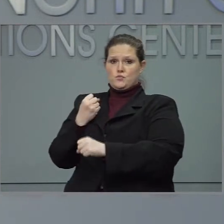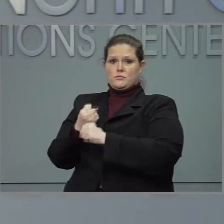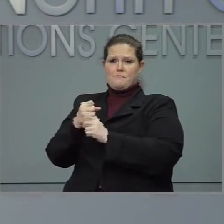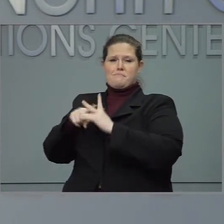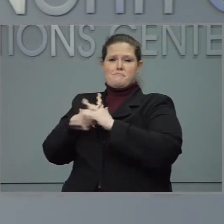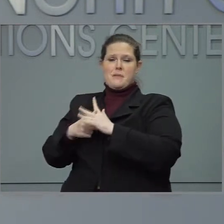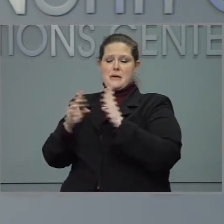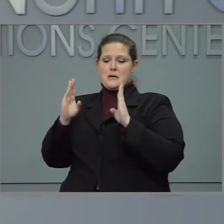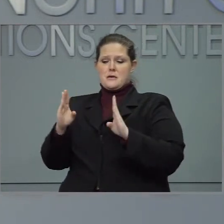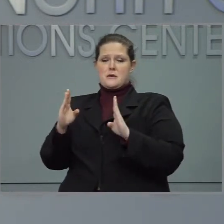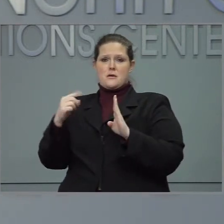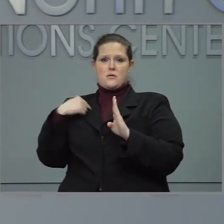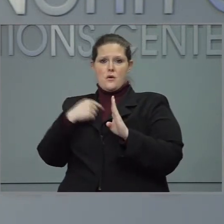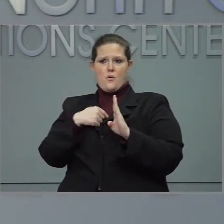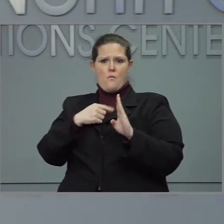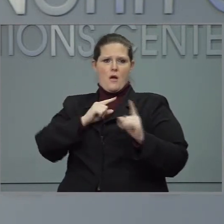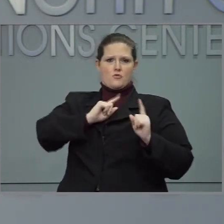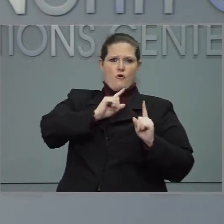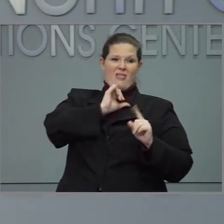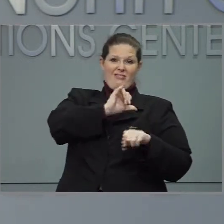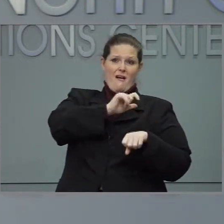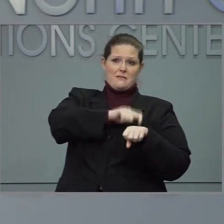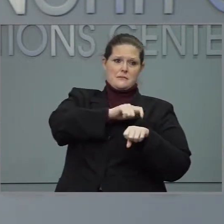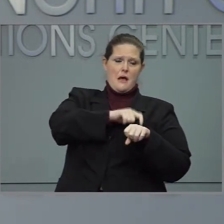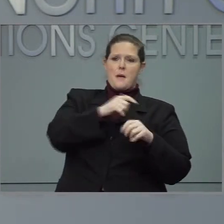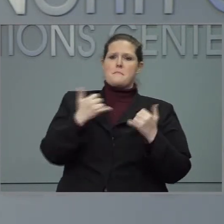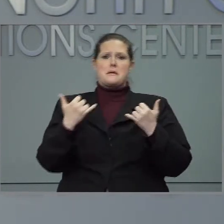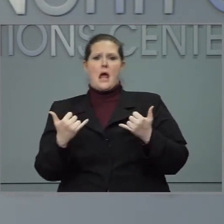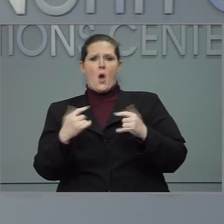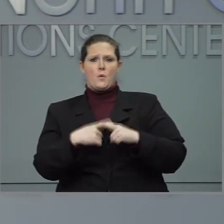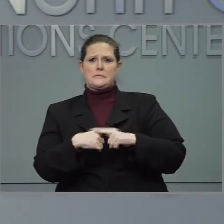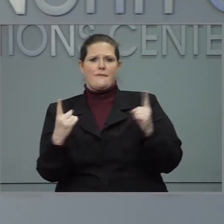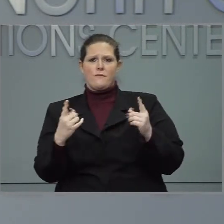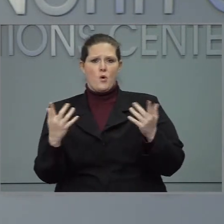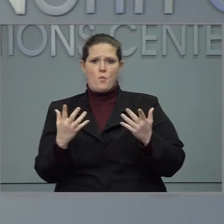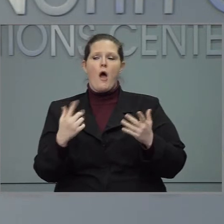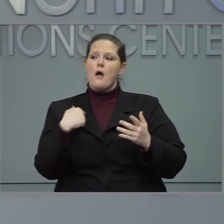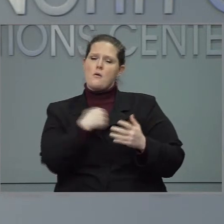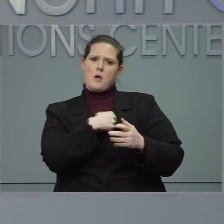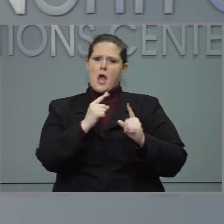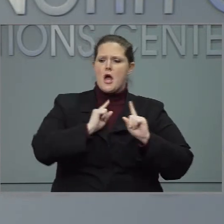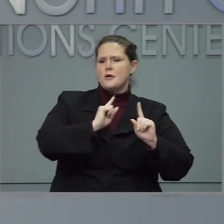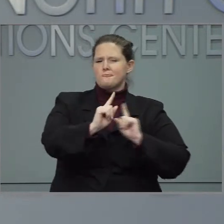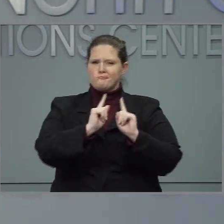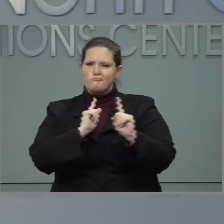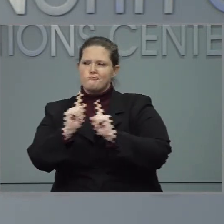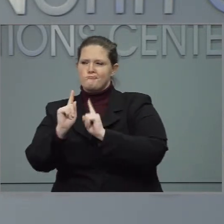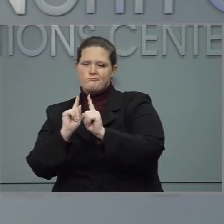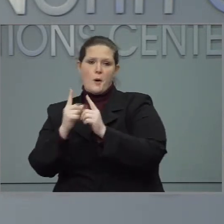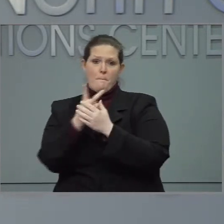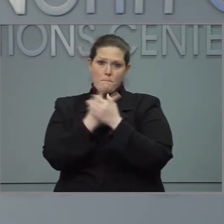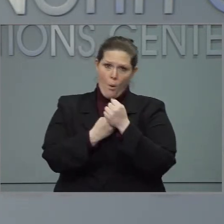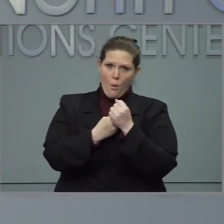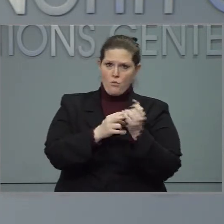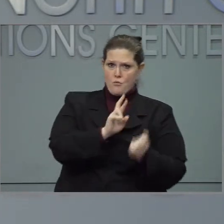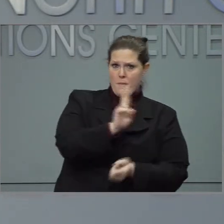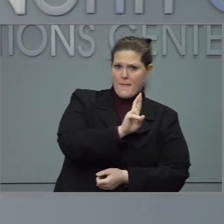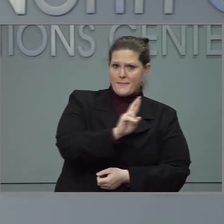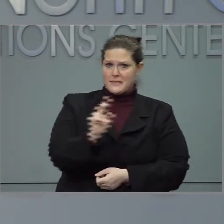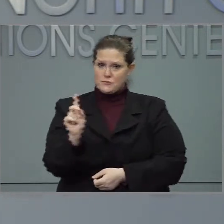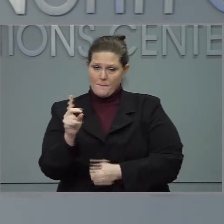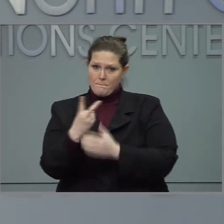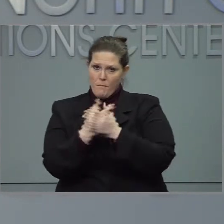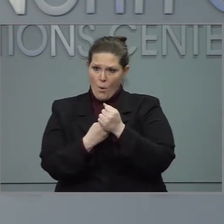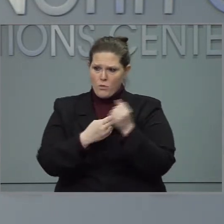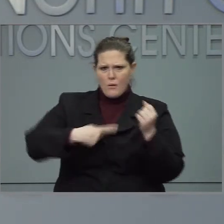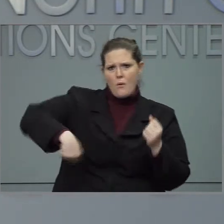had numerous conversations with both Republican and Democratic leadership. And one thing we've